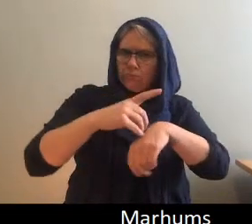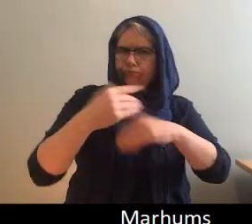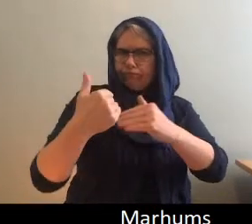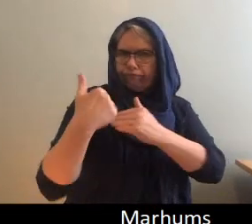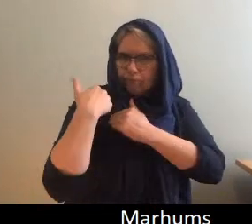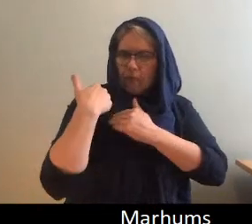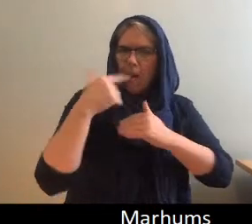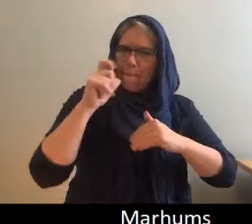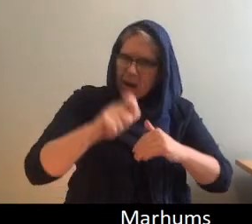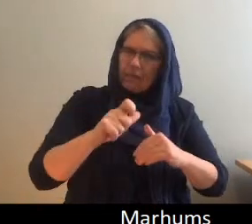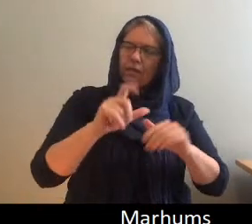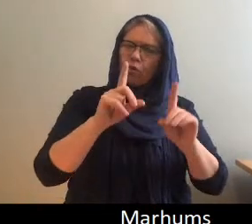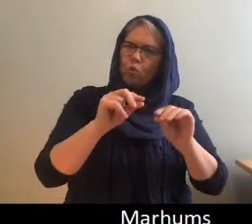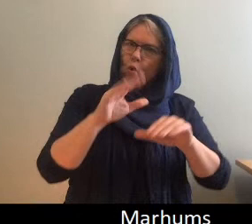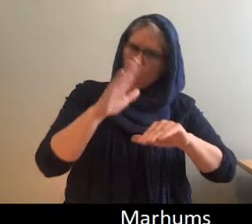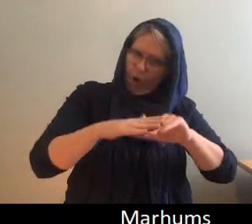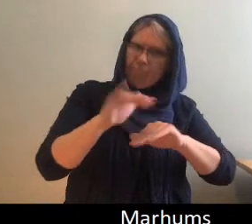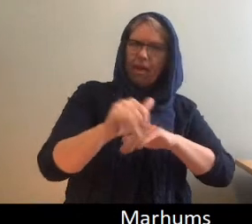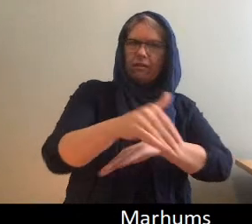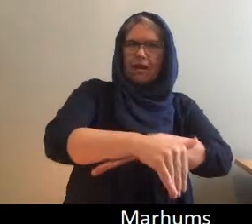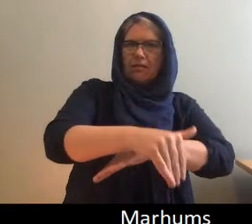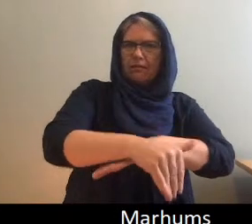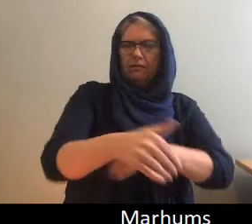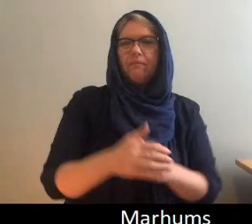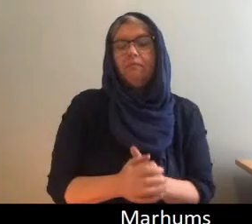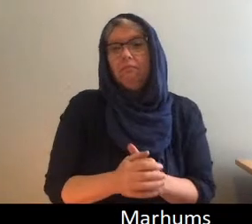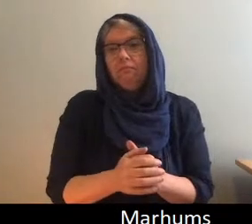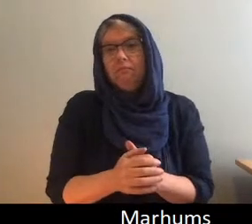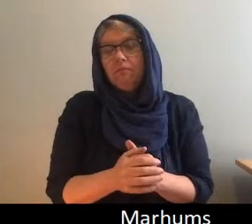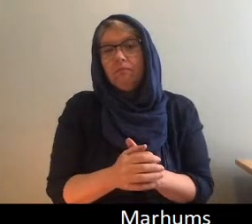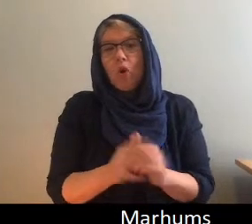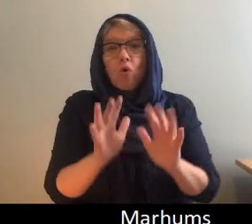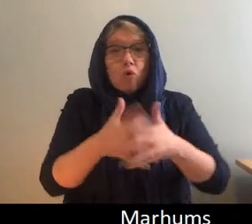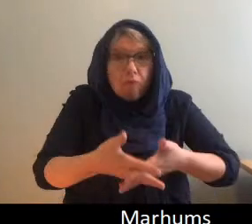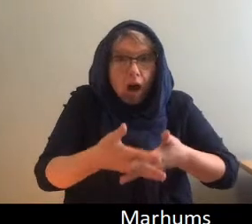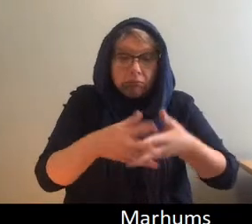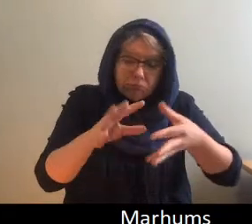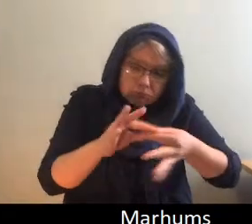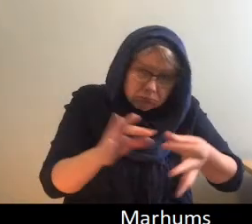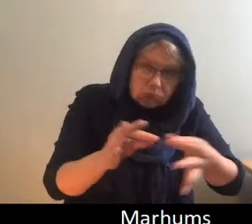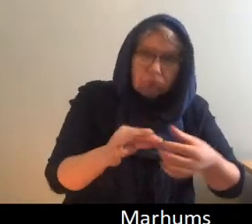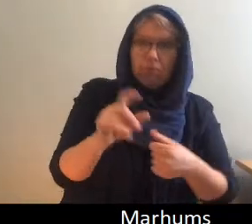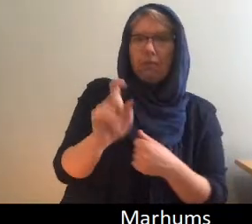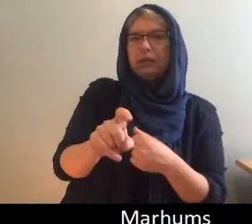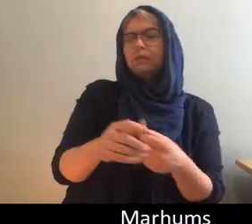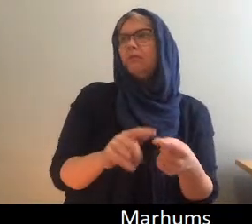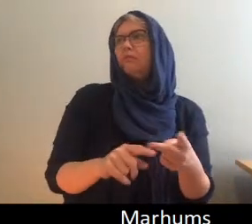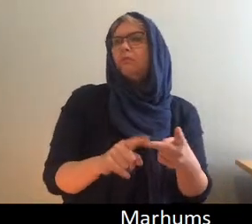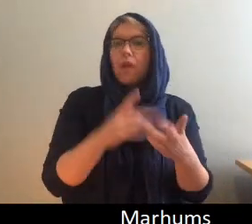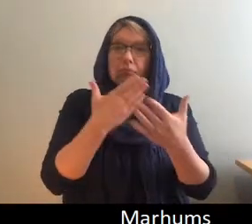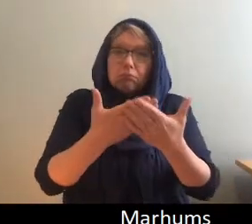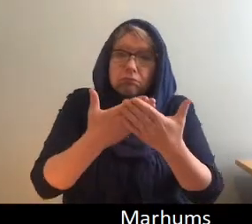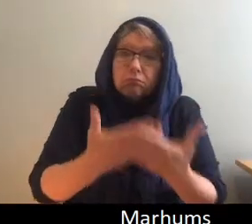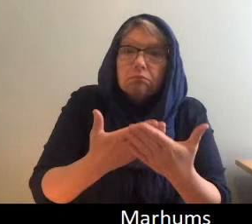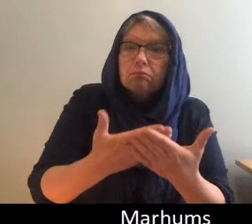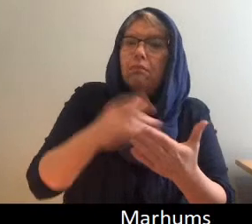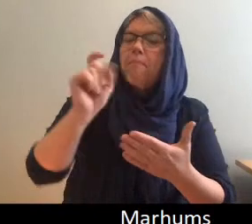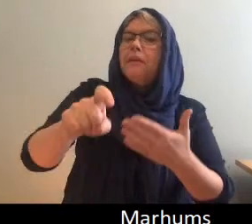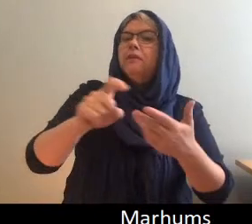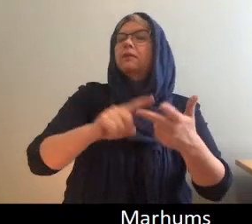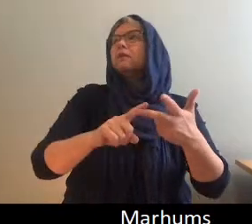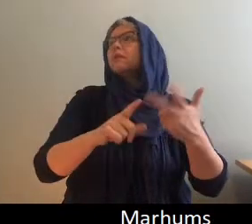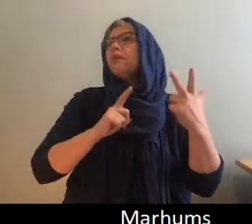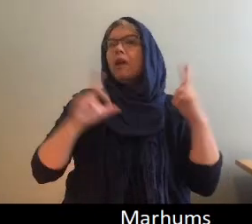salutation on Imam Hussein. And this is exclusively for Laylatul Qadr, okay? So, and you can find these in the books of